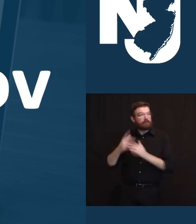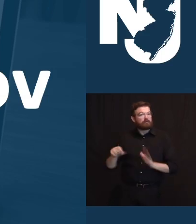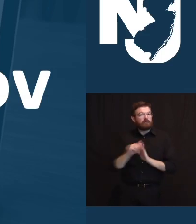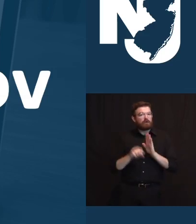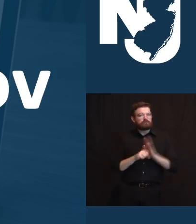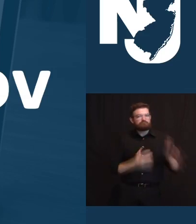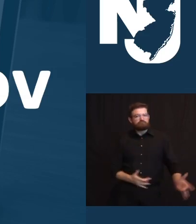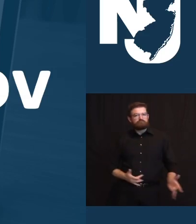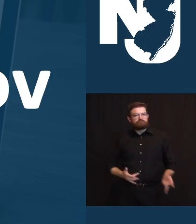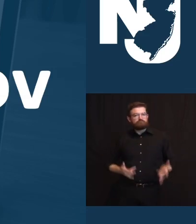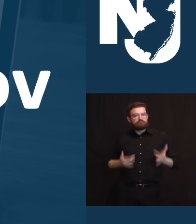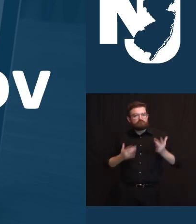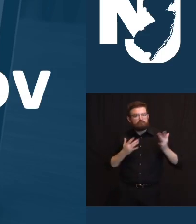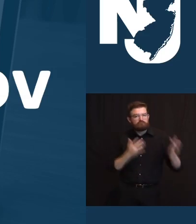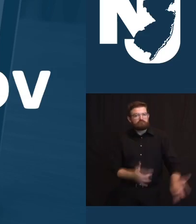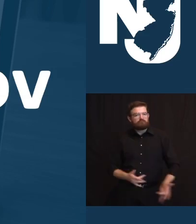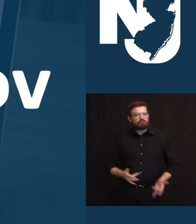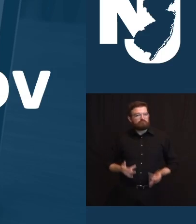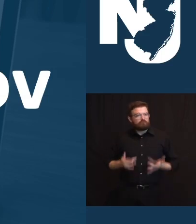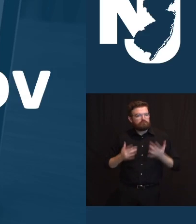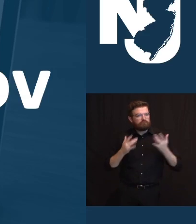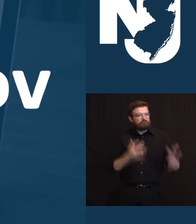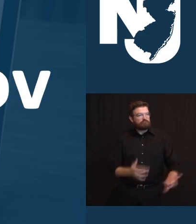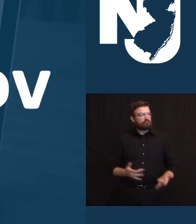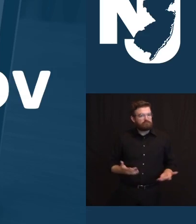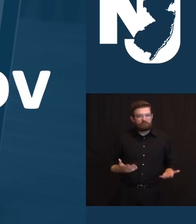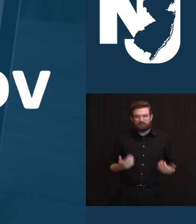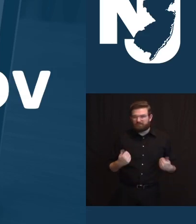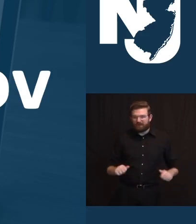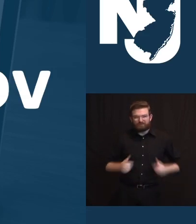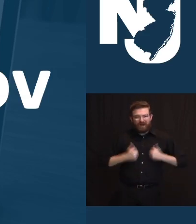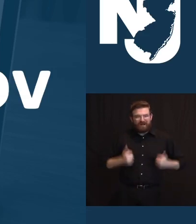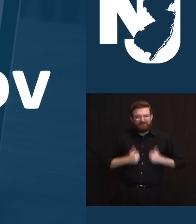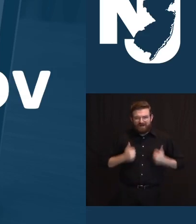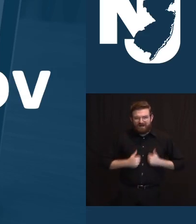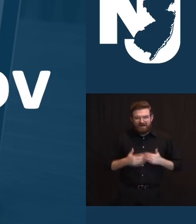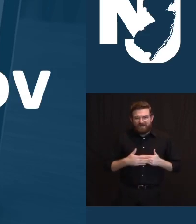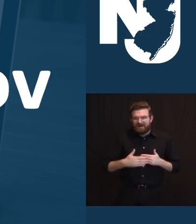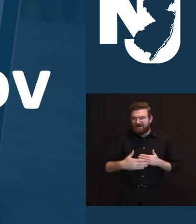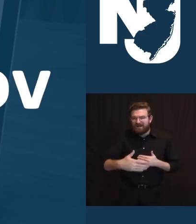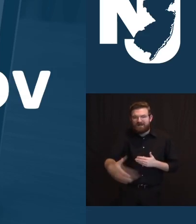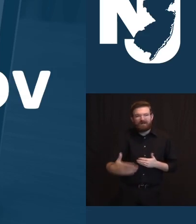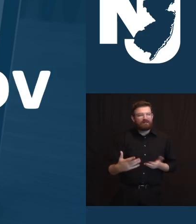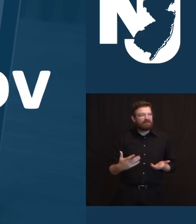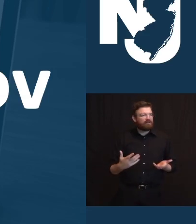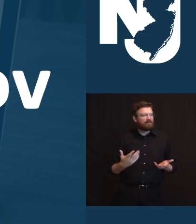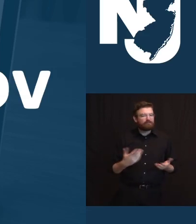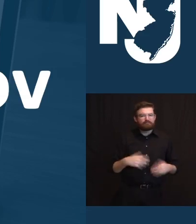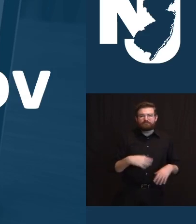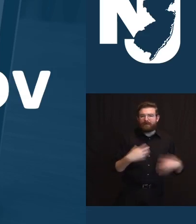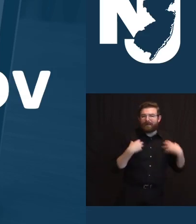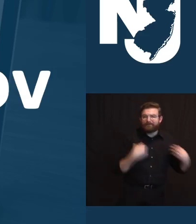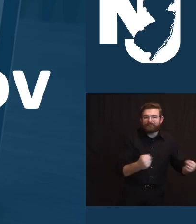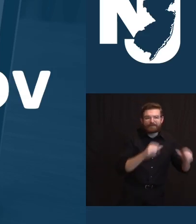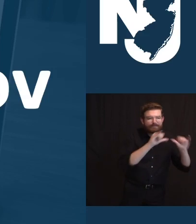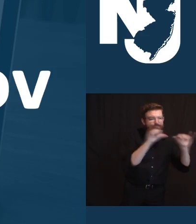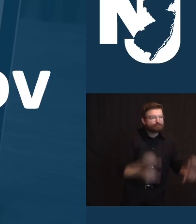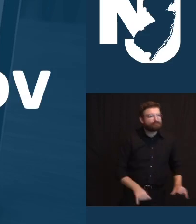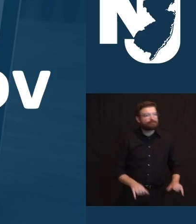ours, to be able to safeguard for the long term our public health and safety and educational and infrastructure and other